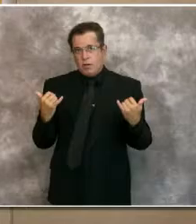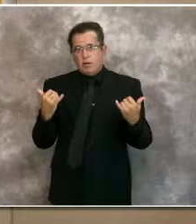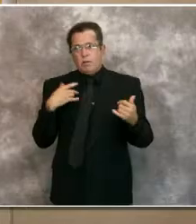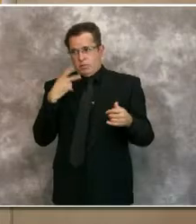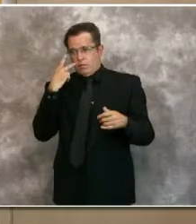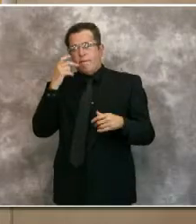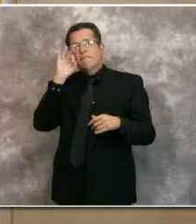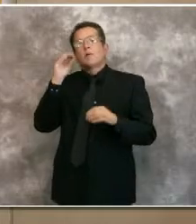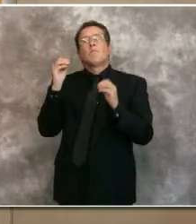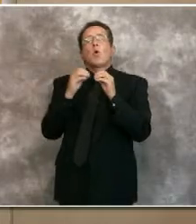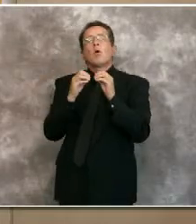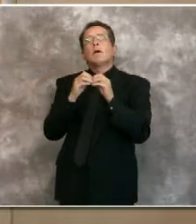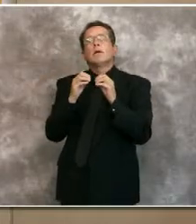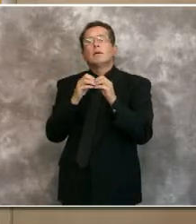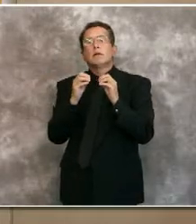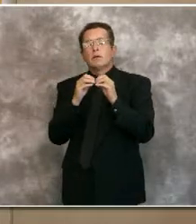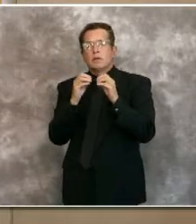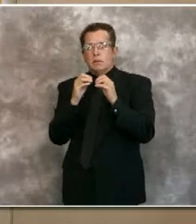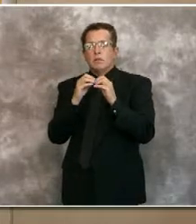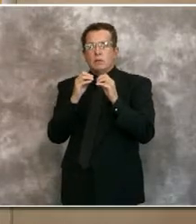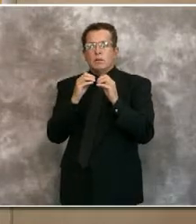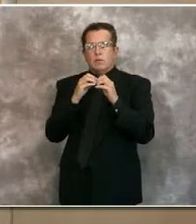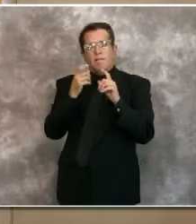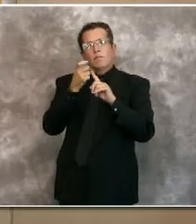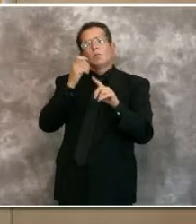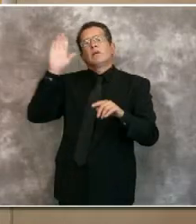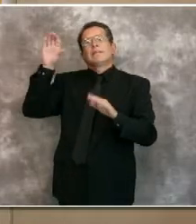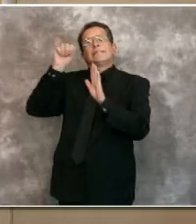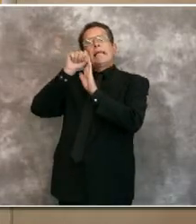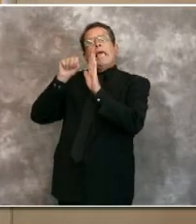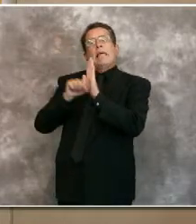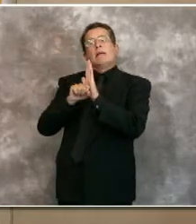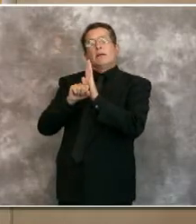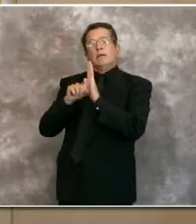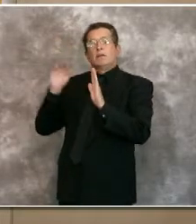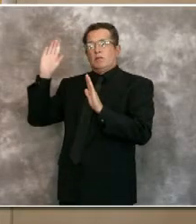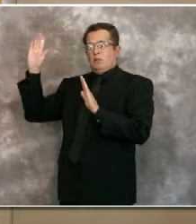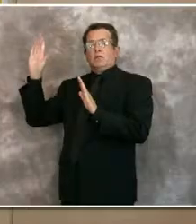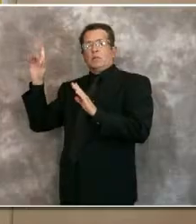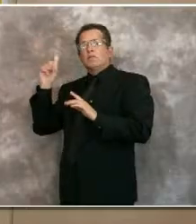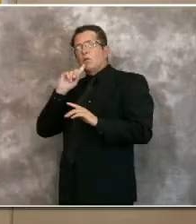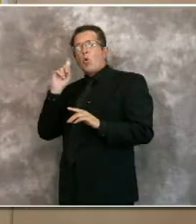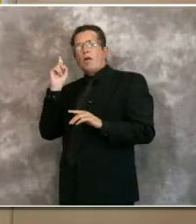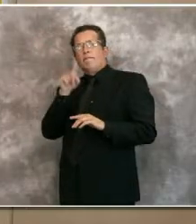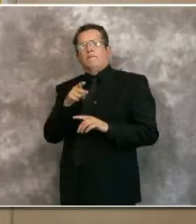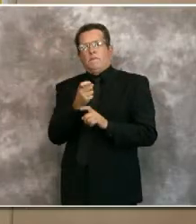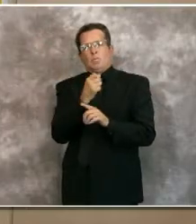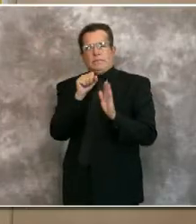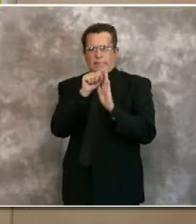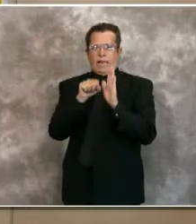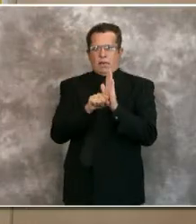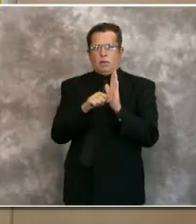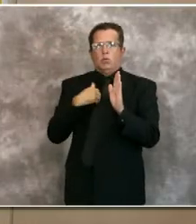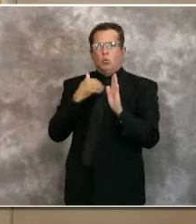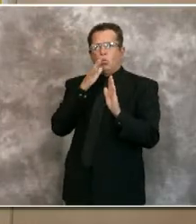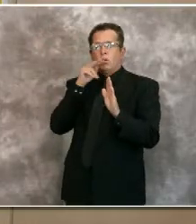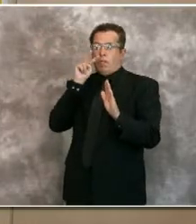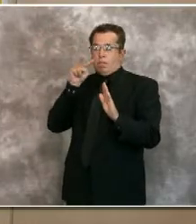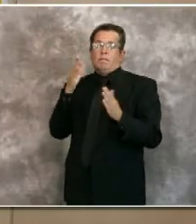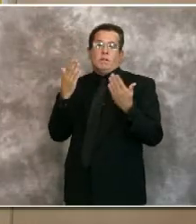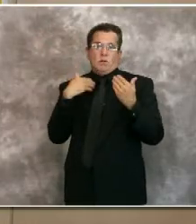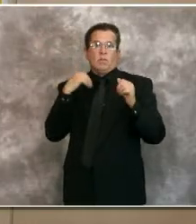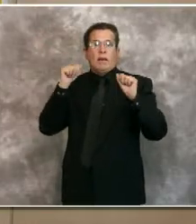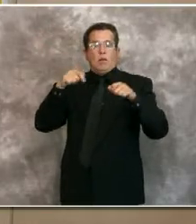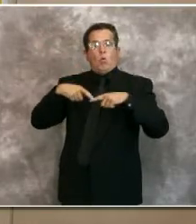more guidance comes from the state, or if additional guidance come from the state, we will look at holding